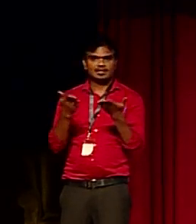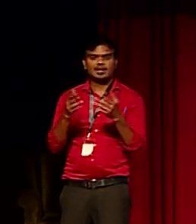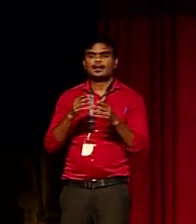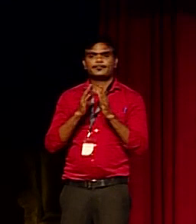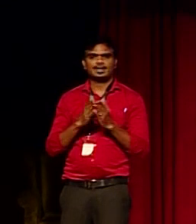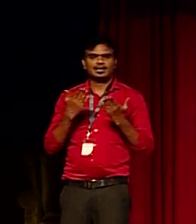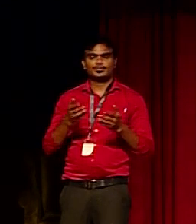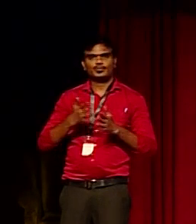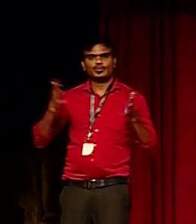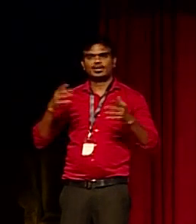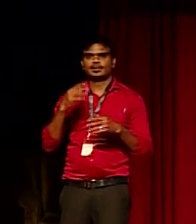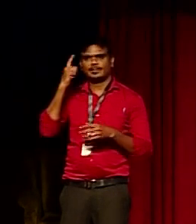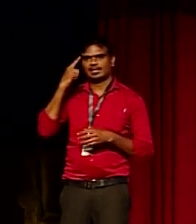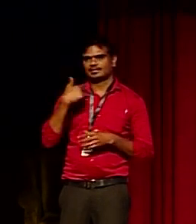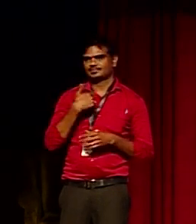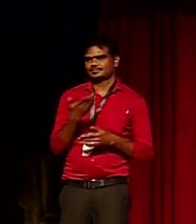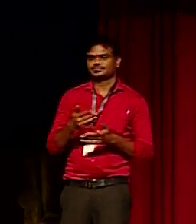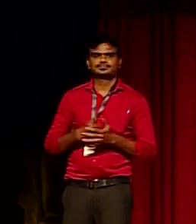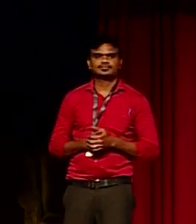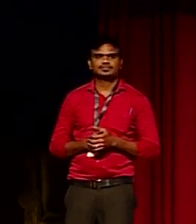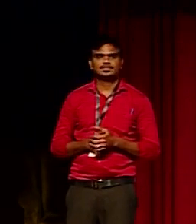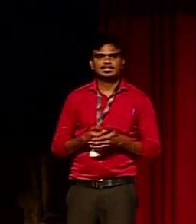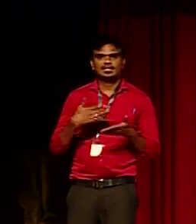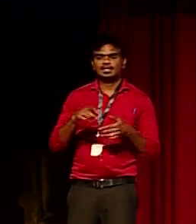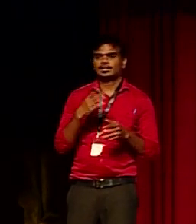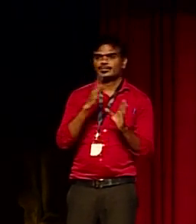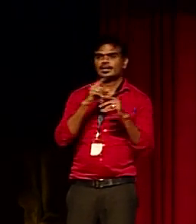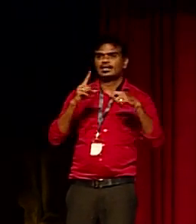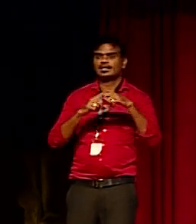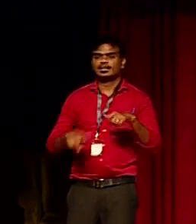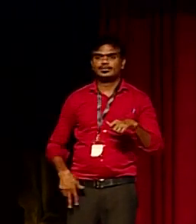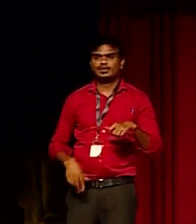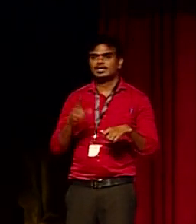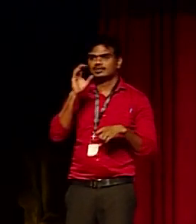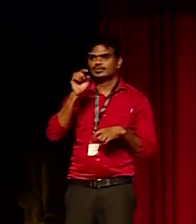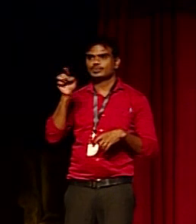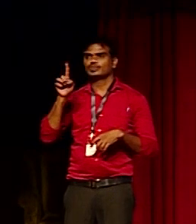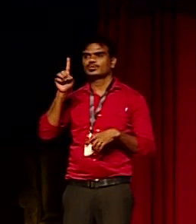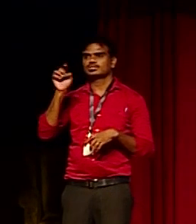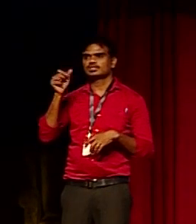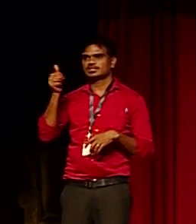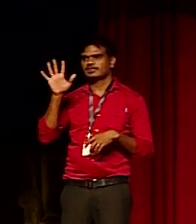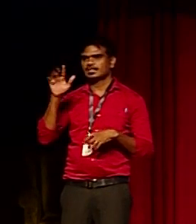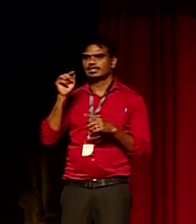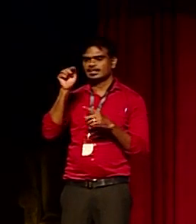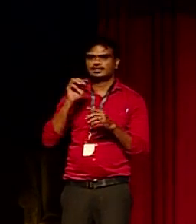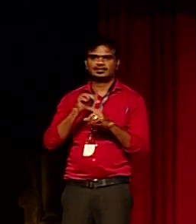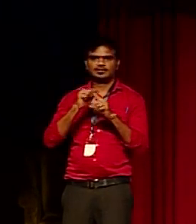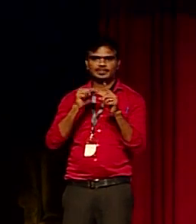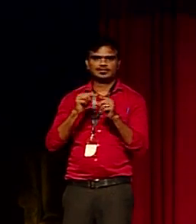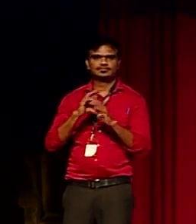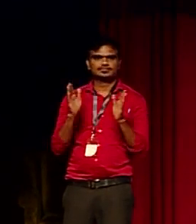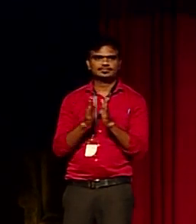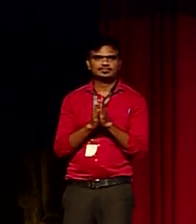his bar was much higher than mine. Like I said, the knee permits 0 to 165 degrees of flexion, so people can adopt postures